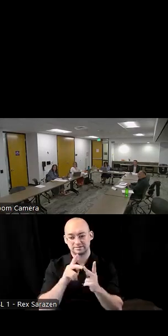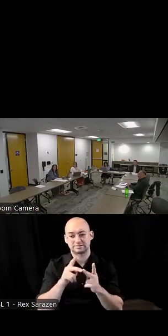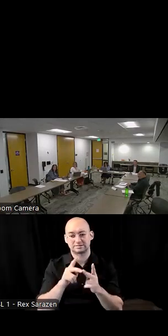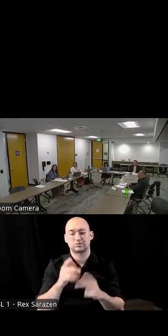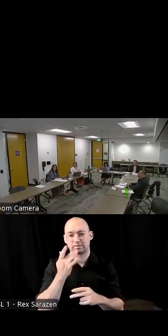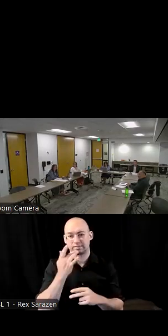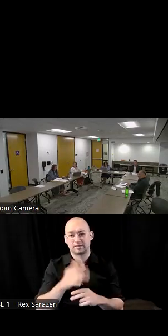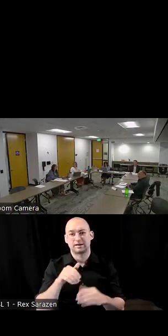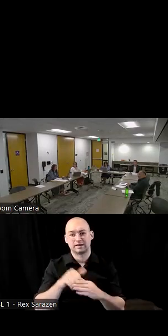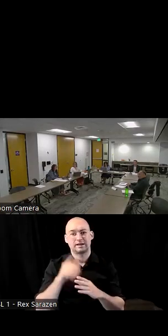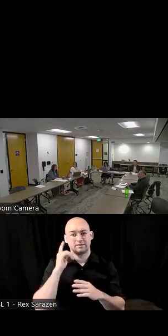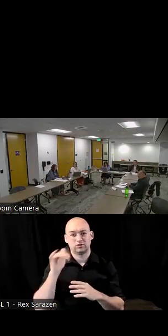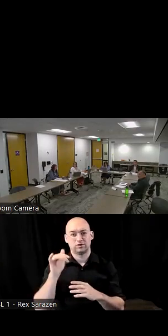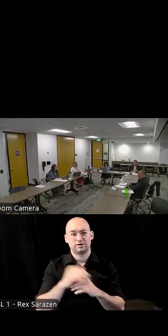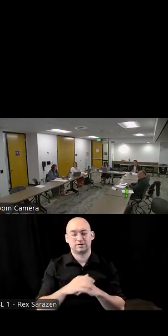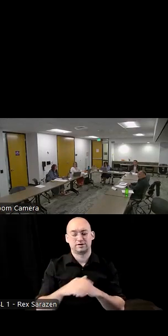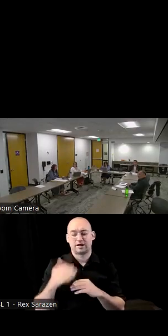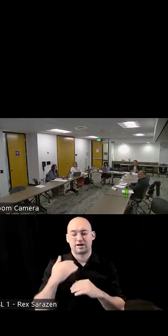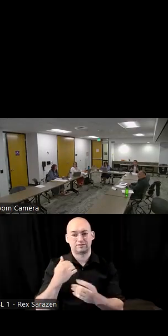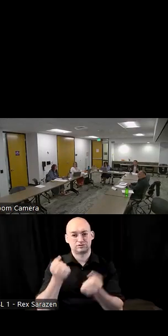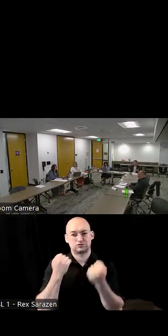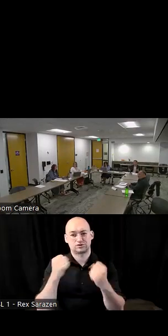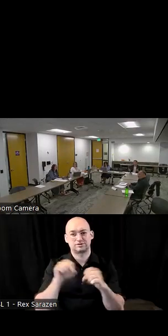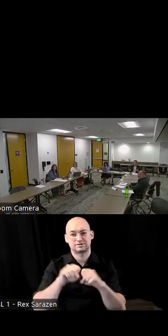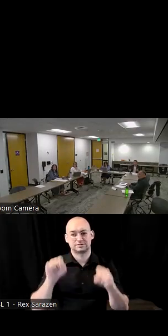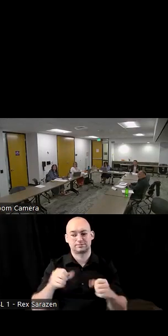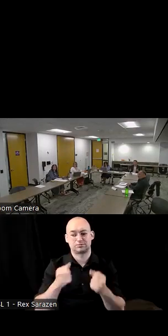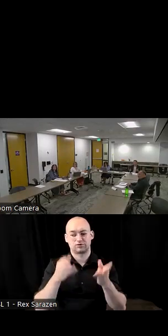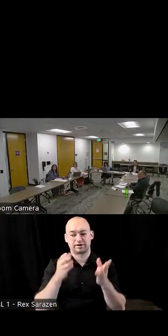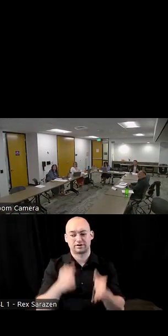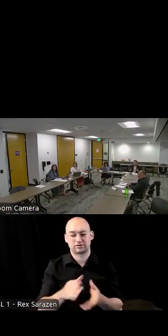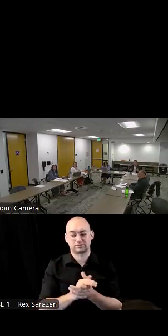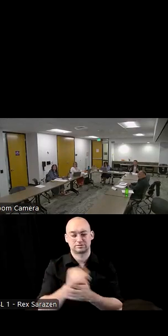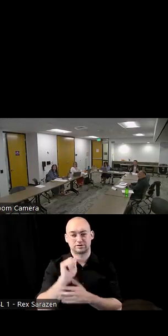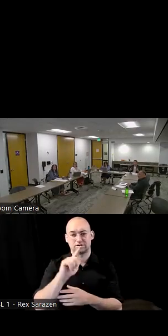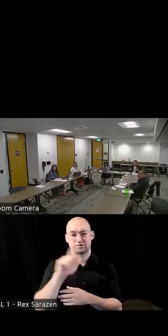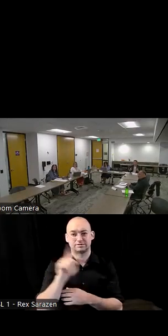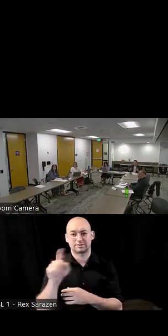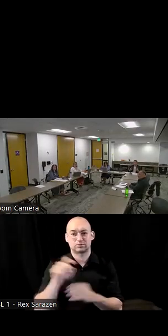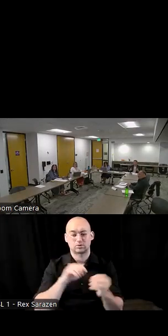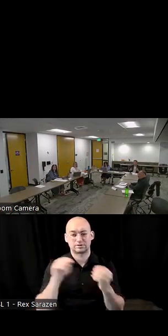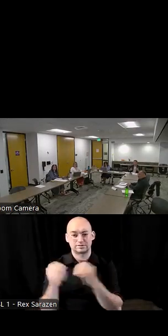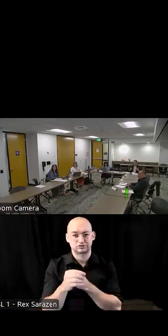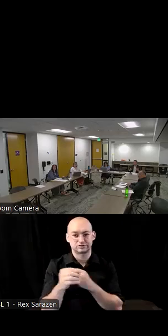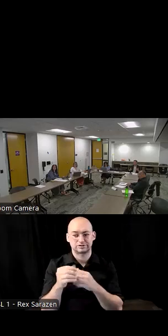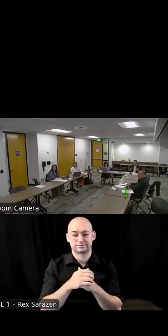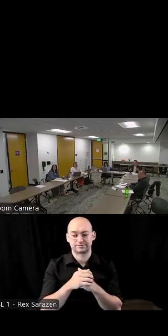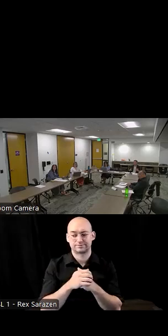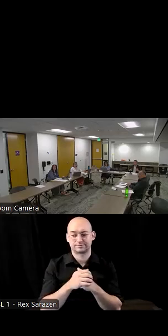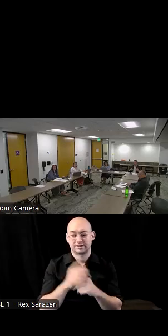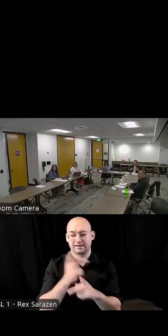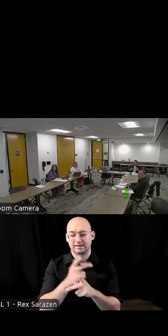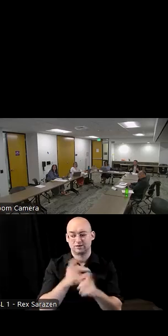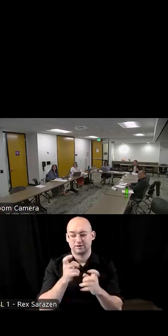fortunate in California. We have a very robust system of providers. We talk about Alzheimer's organizations and caregiving